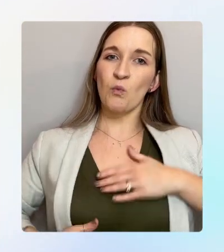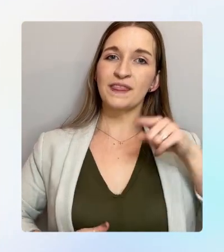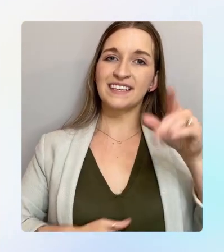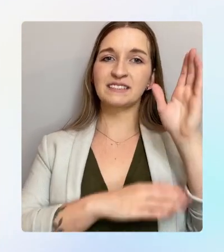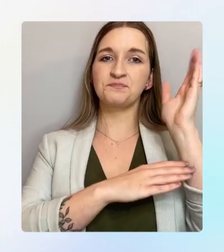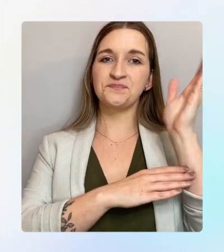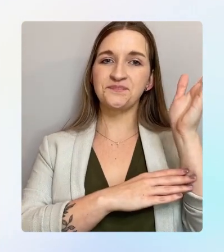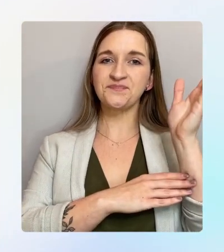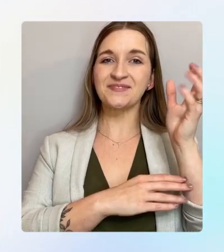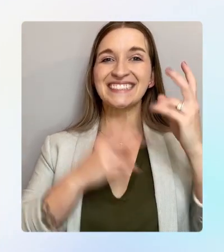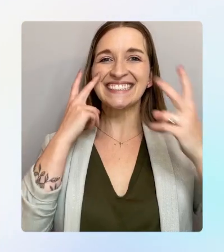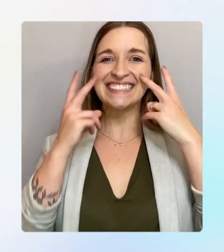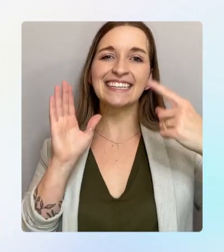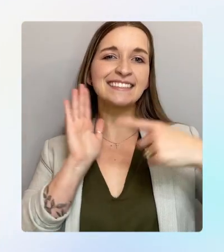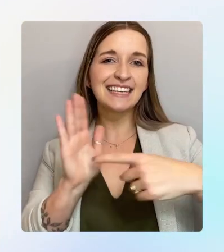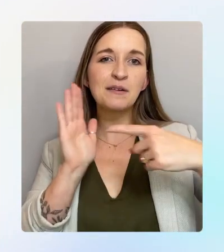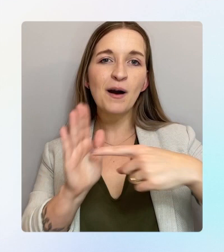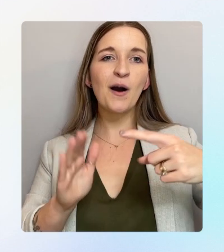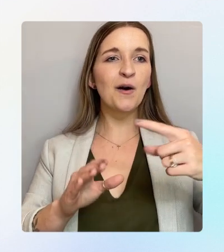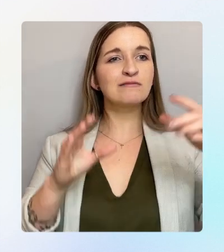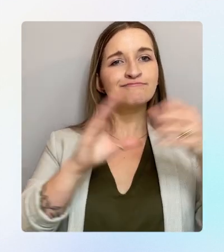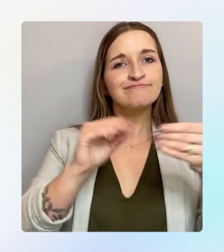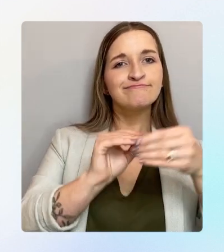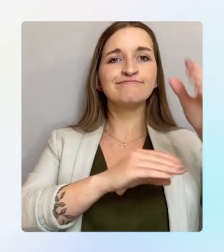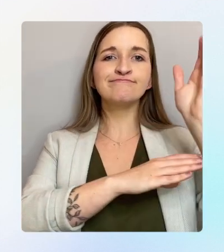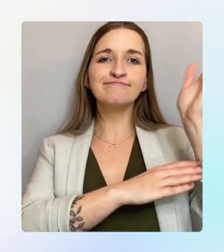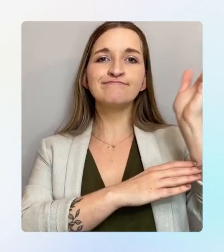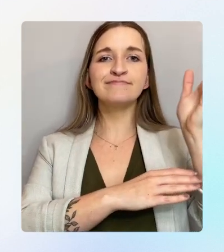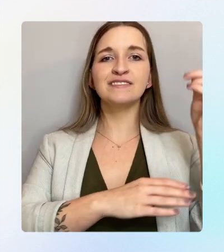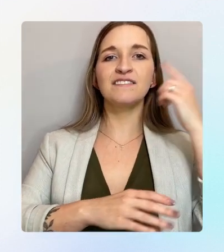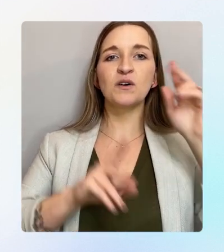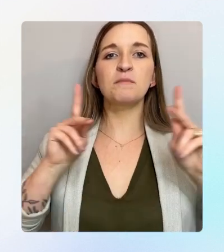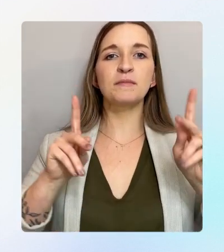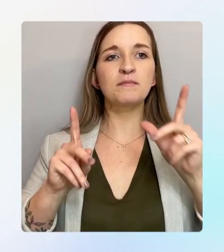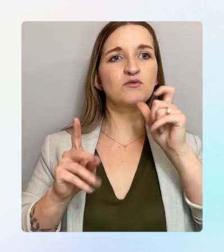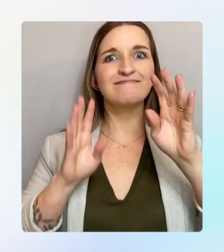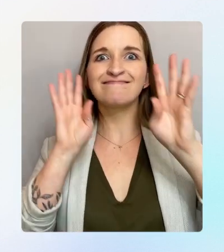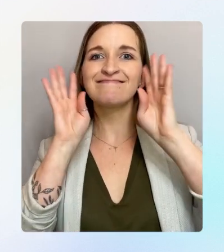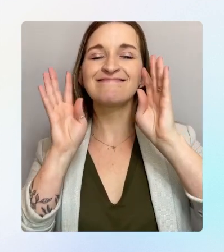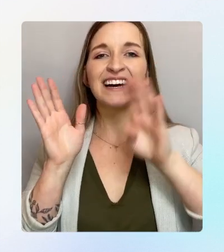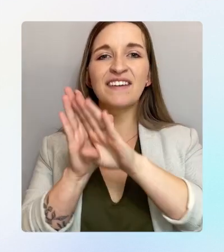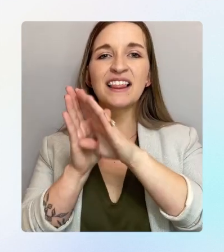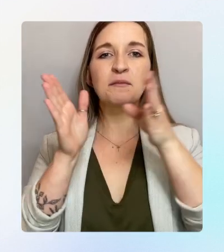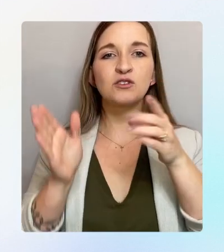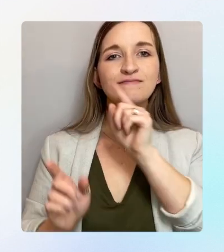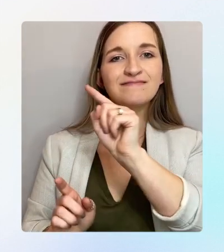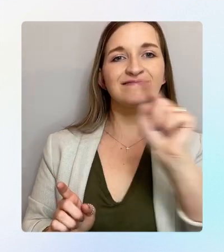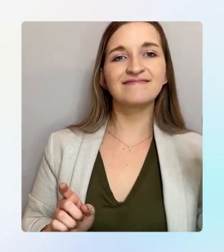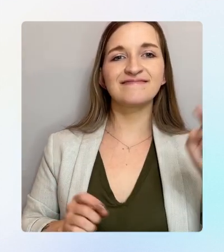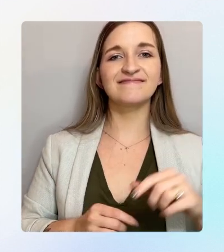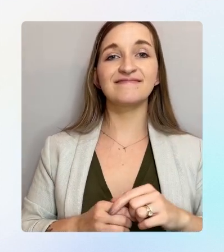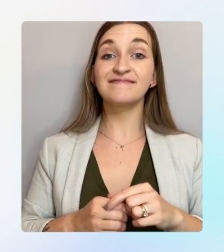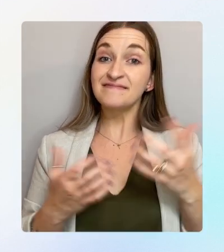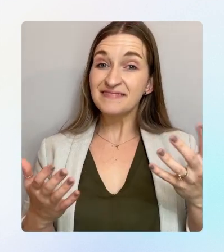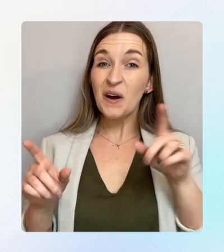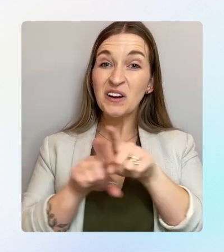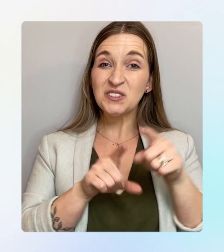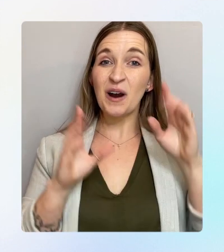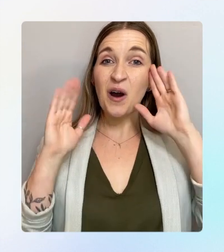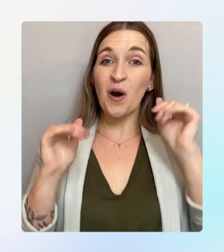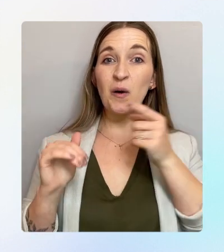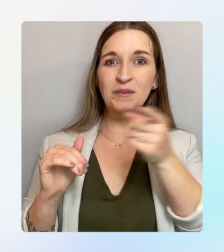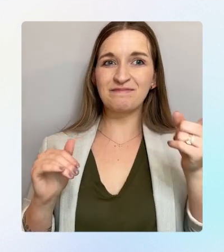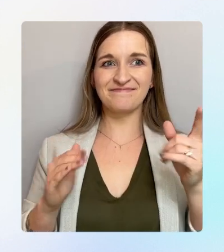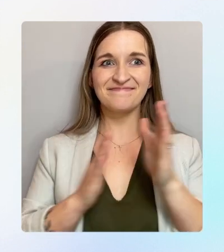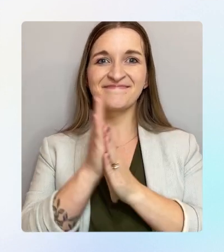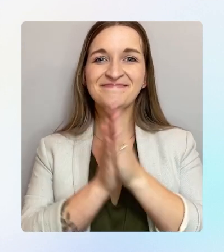I hope you have enjoyed this presentation and seen the demos and testimonials of these innovative developers. I further hope we've gotten